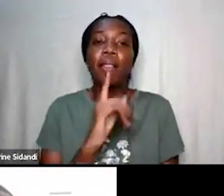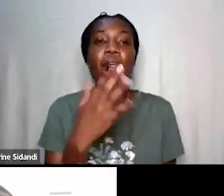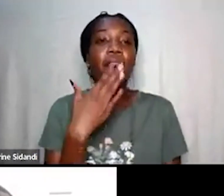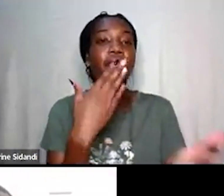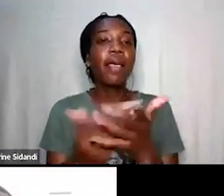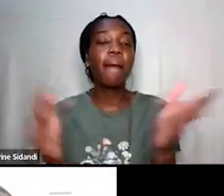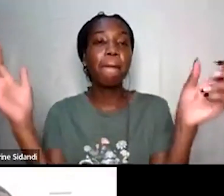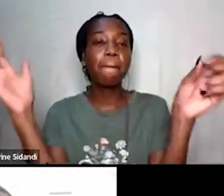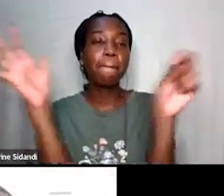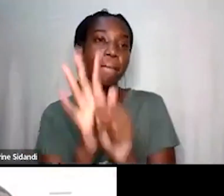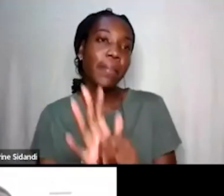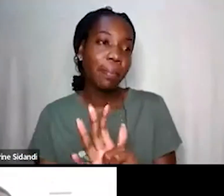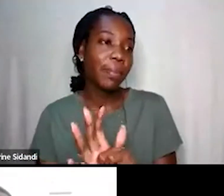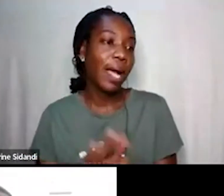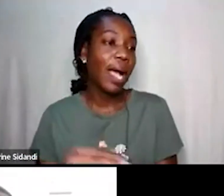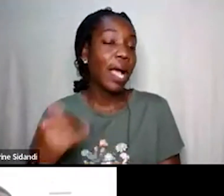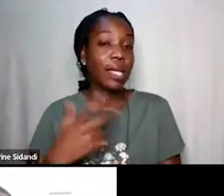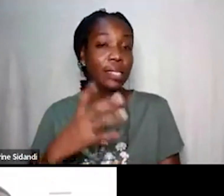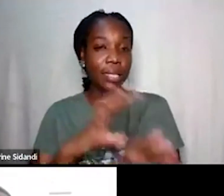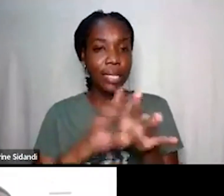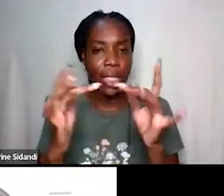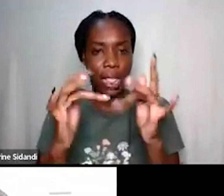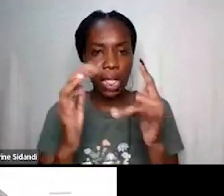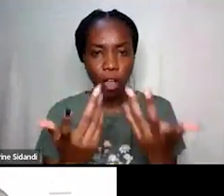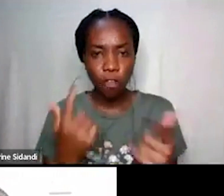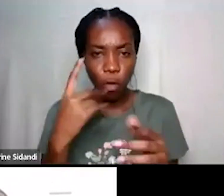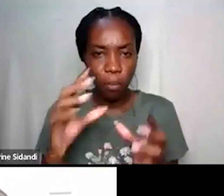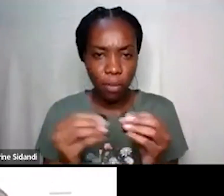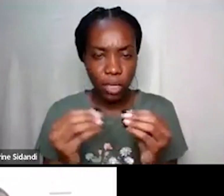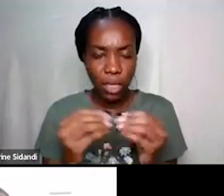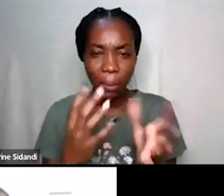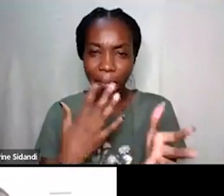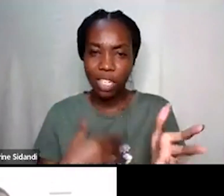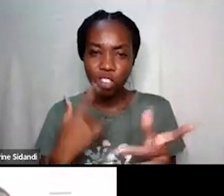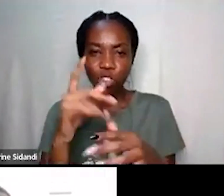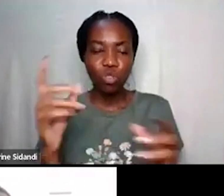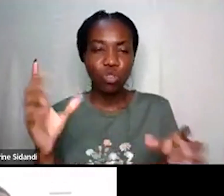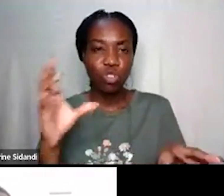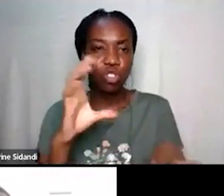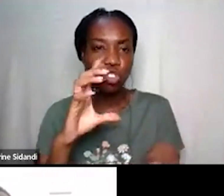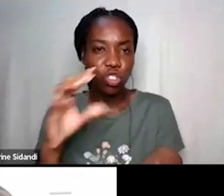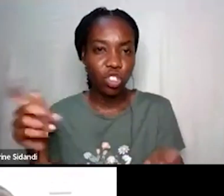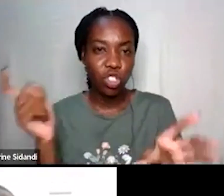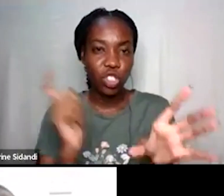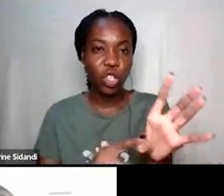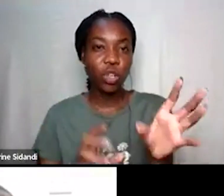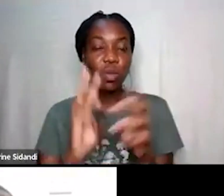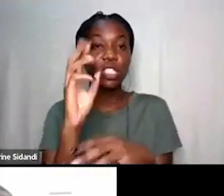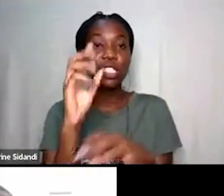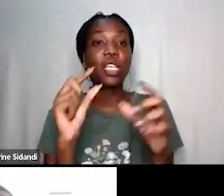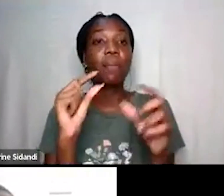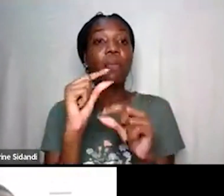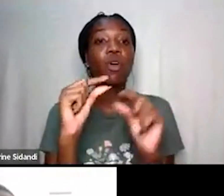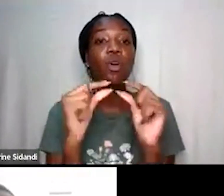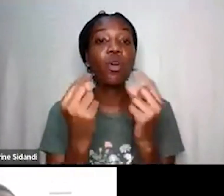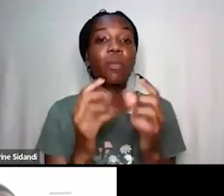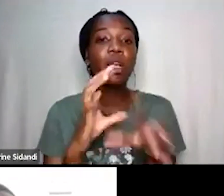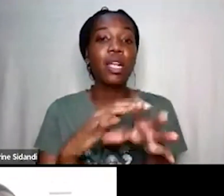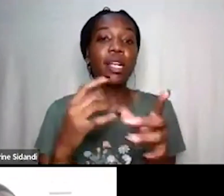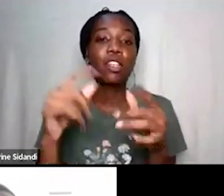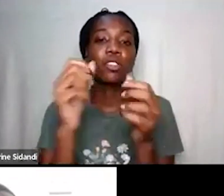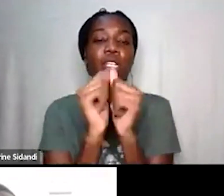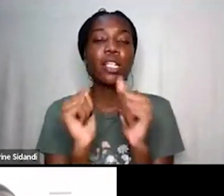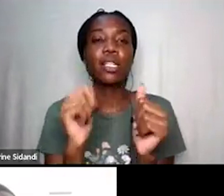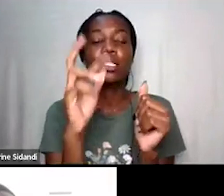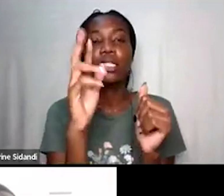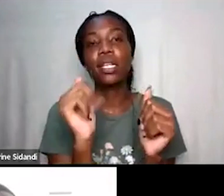so much. How can we get the link to the meeting? Please join our WhatsApp group. Get it right with the Tara Solutions. And you